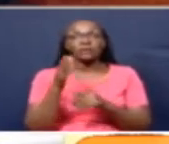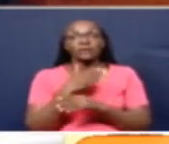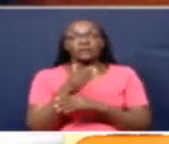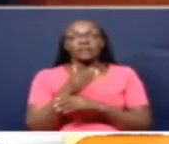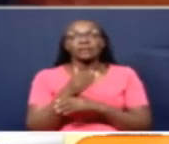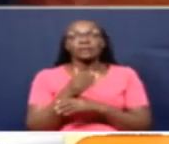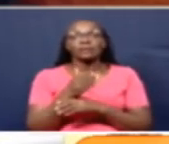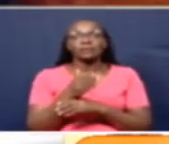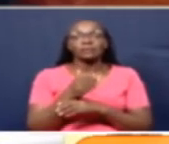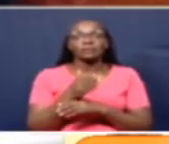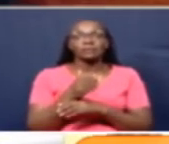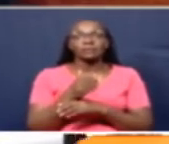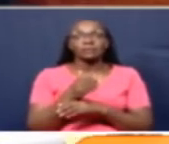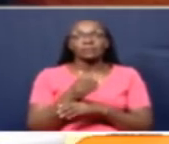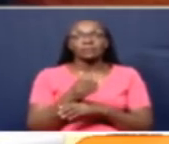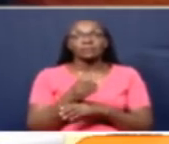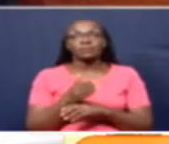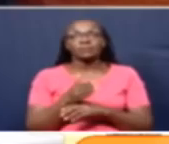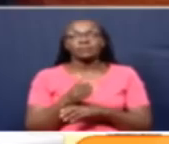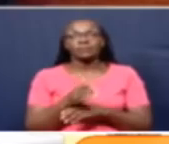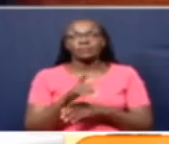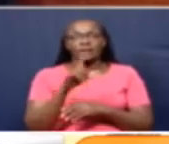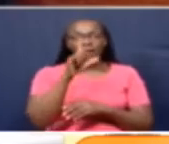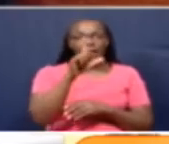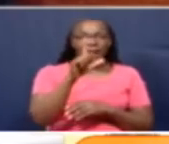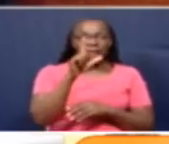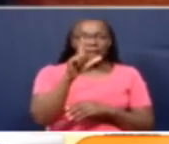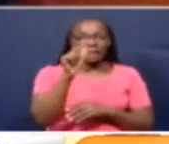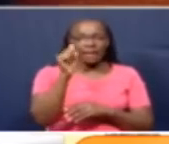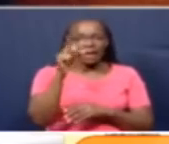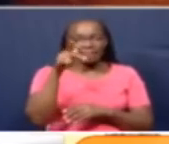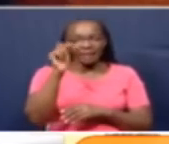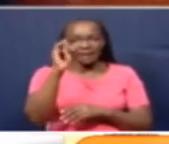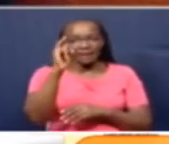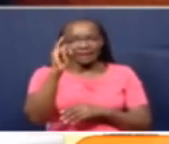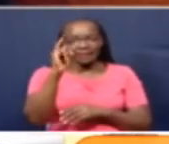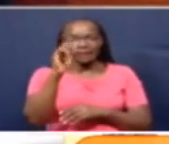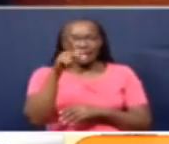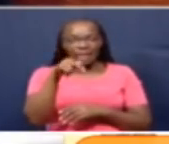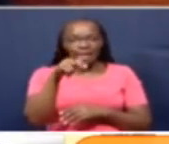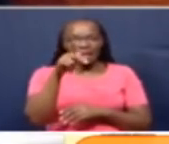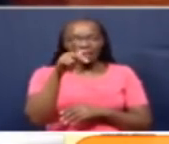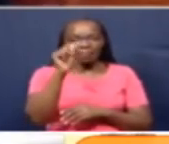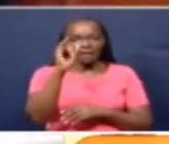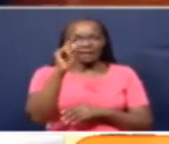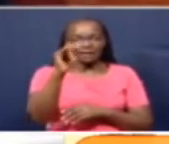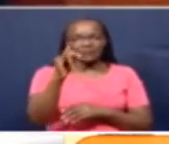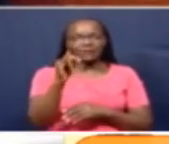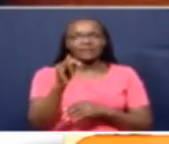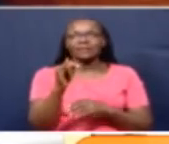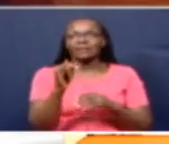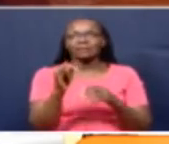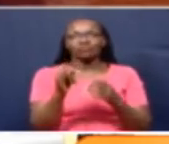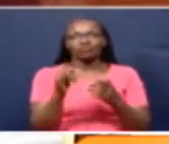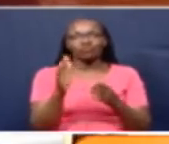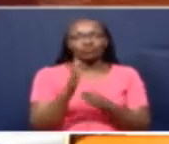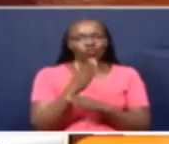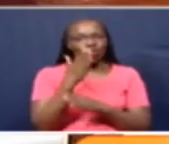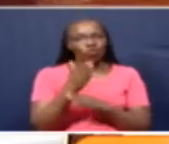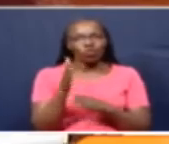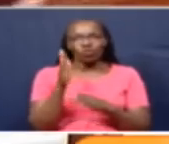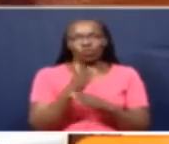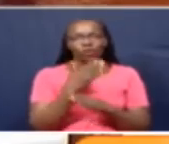tu page bagaria. Lapake, lapake, tu page bagaria. Darkiteke, tul